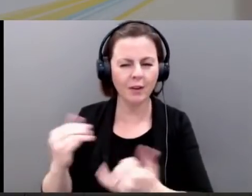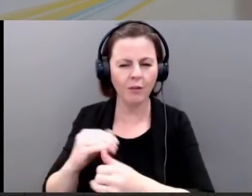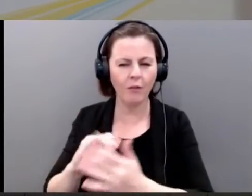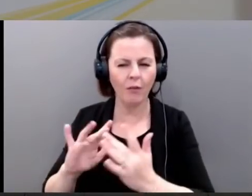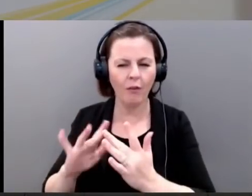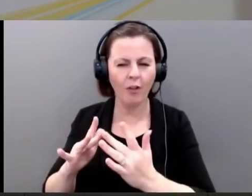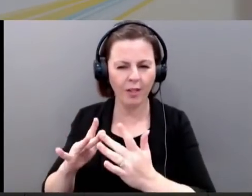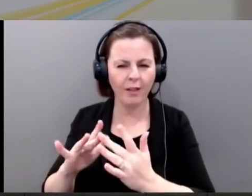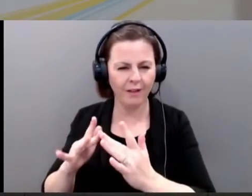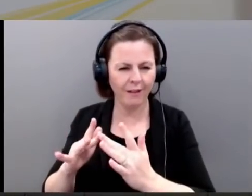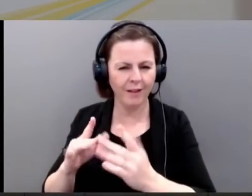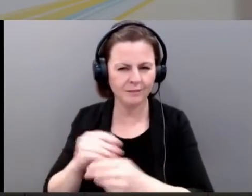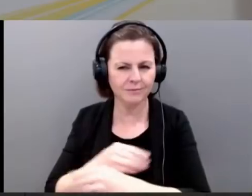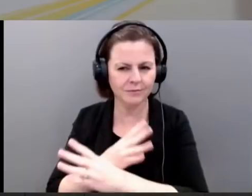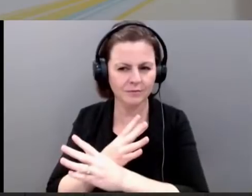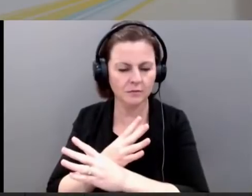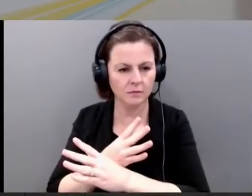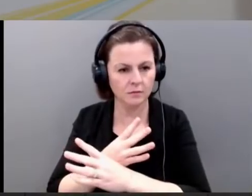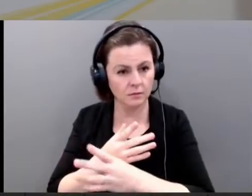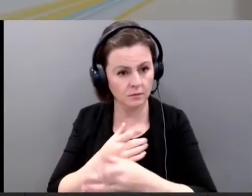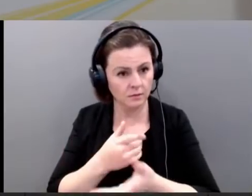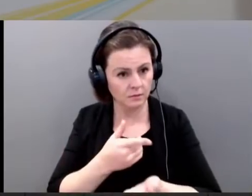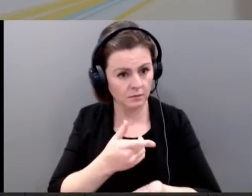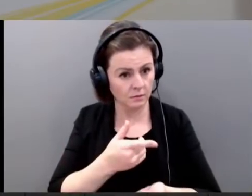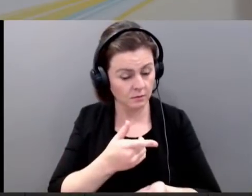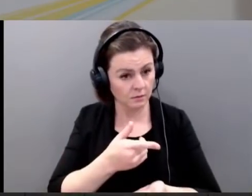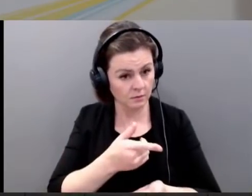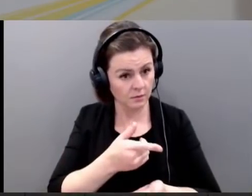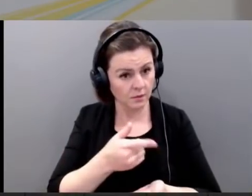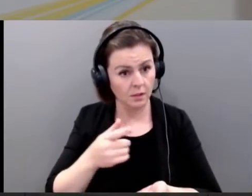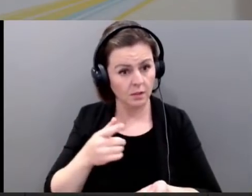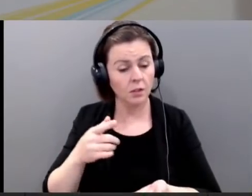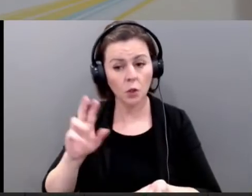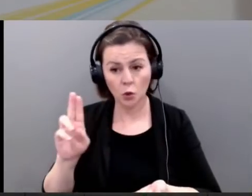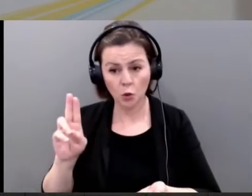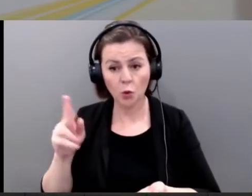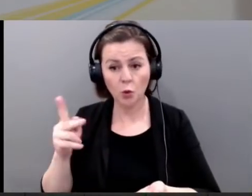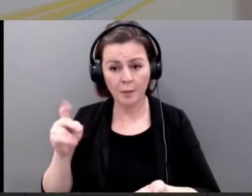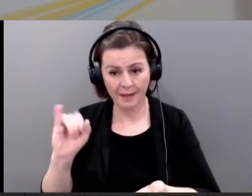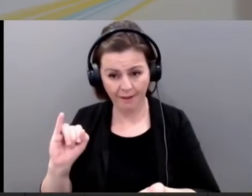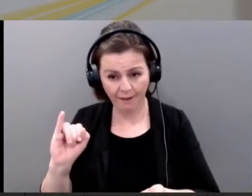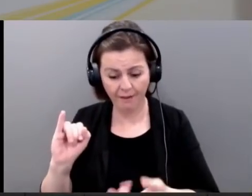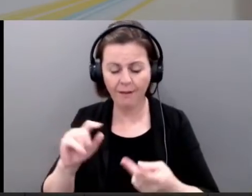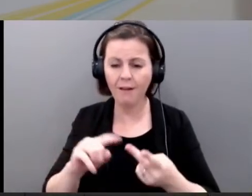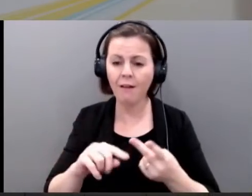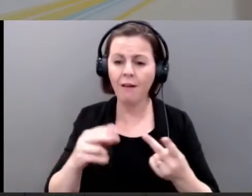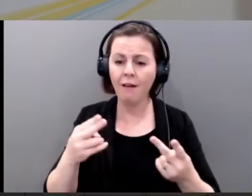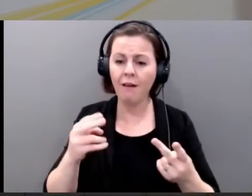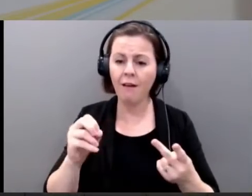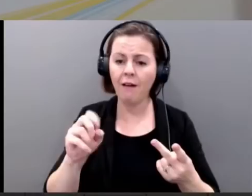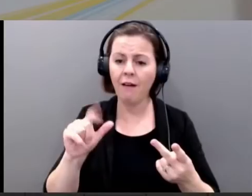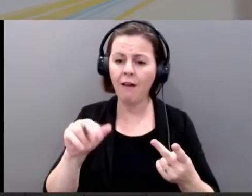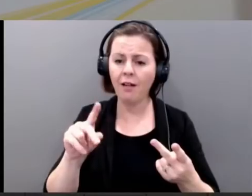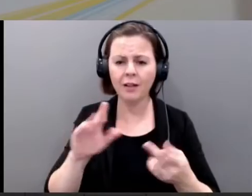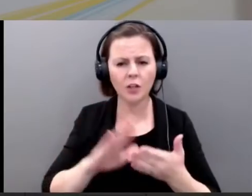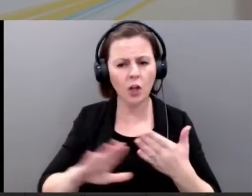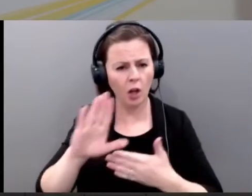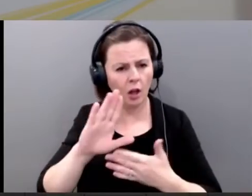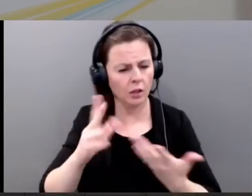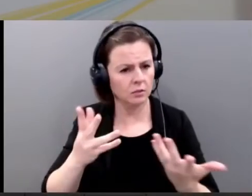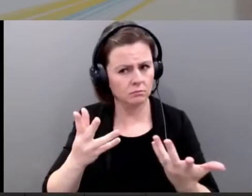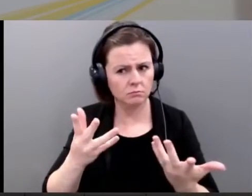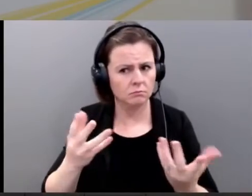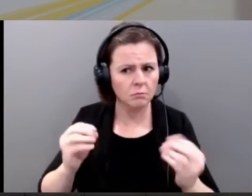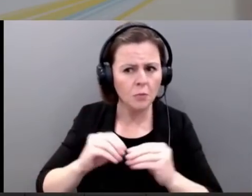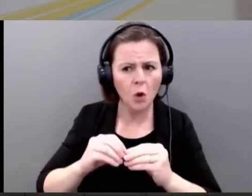haven't, or will you be putting any restrictions on Holland College or UPEI? Well, I think we certainly spoke earlier